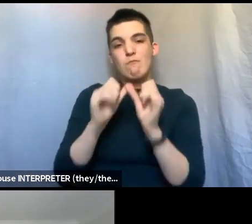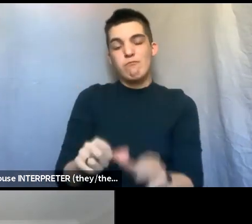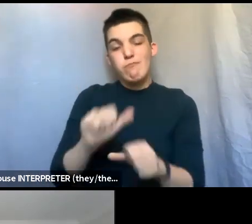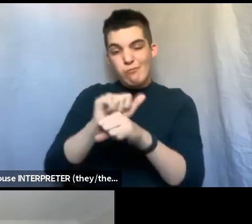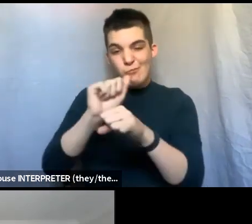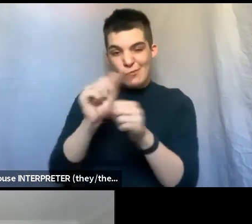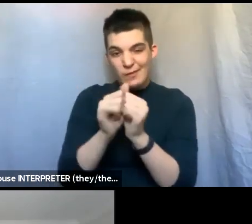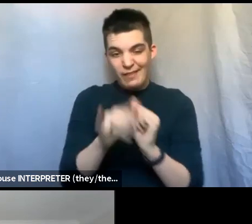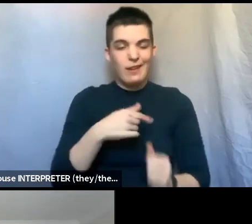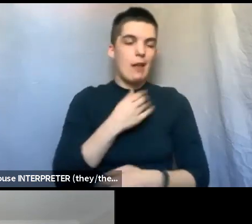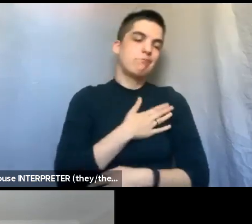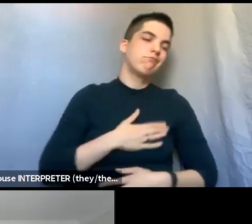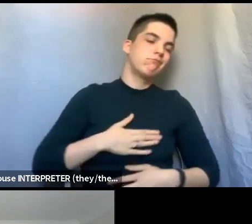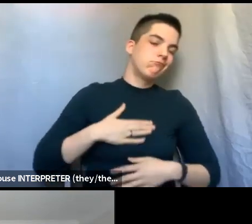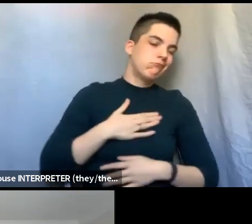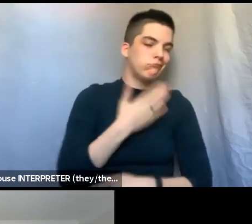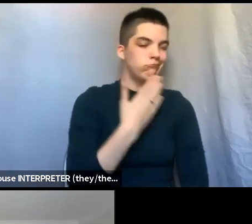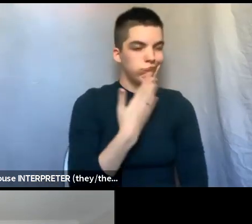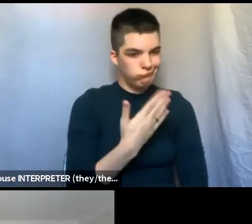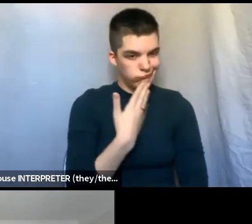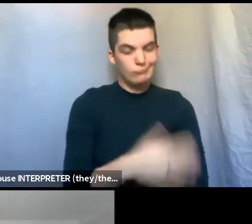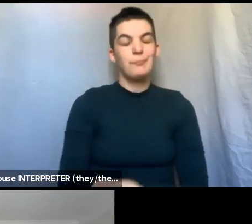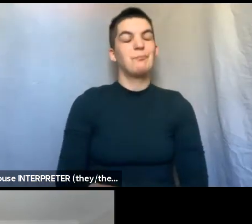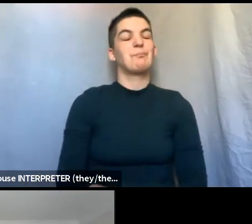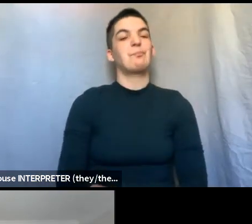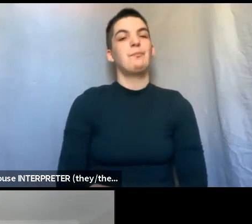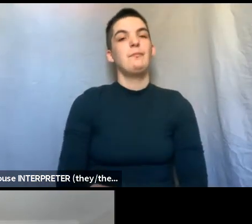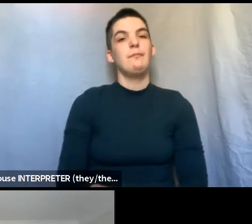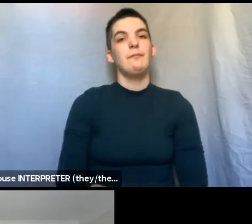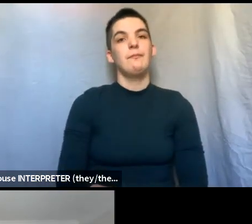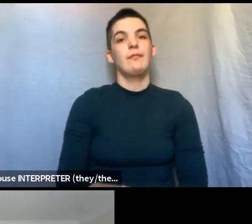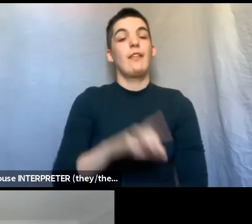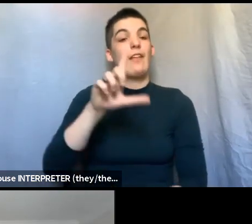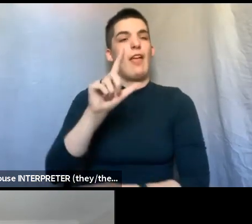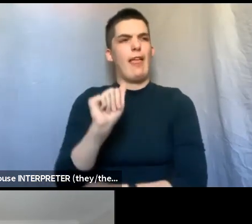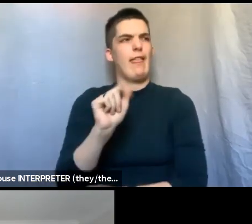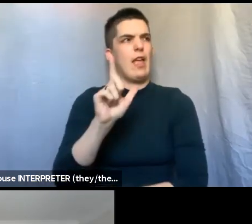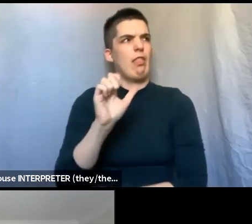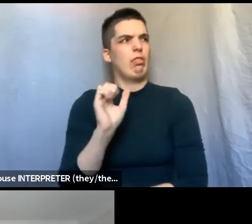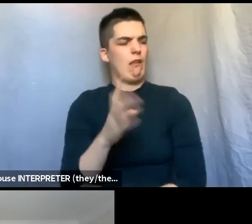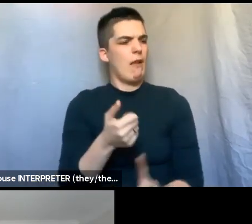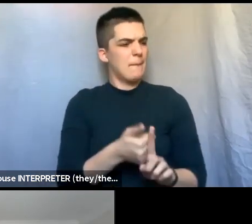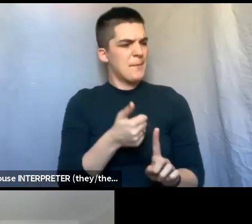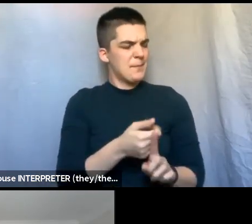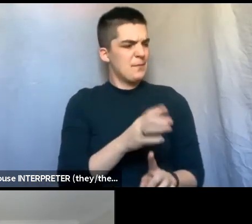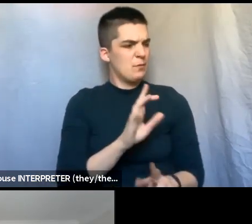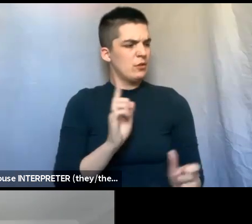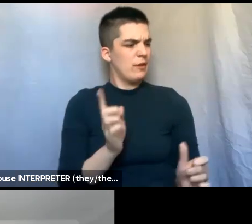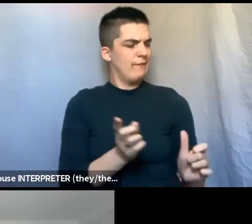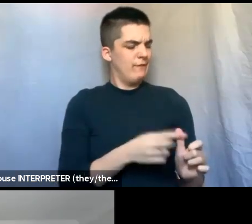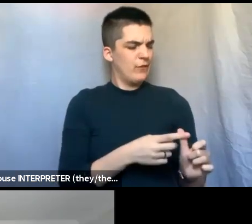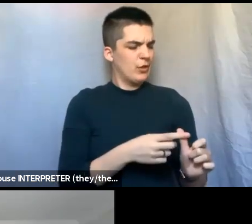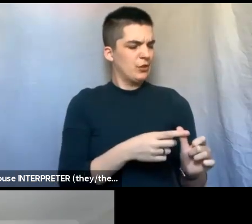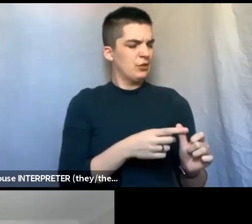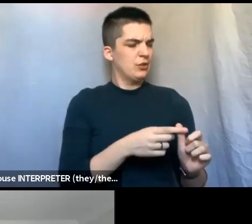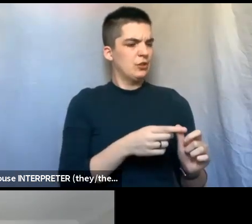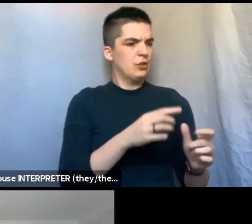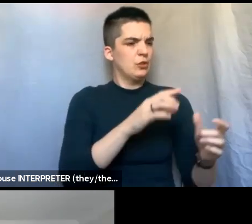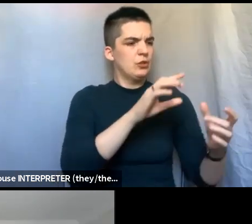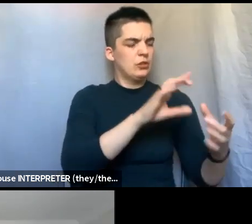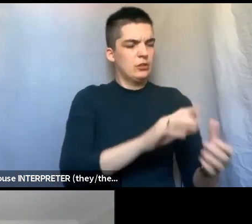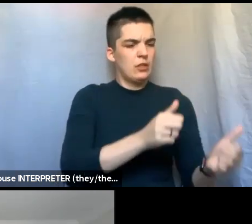very, very grateful to you for that. The LA Lab was, I think, our first offshoot. Then